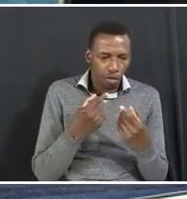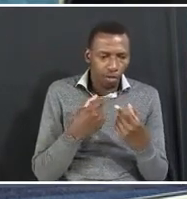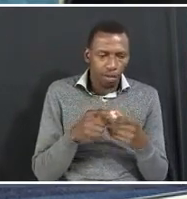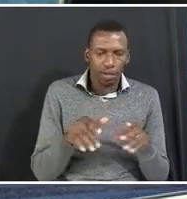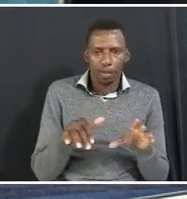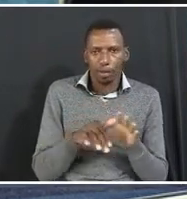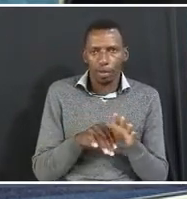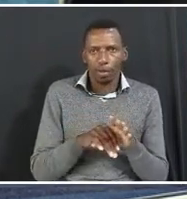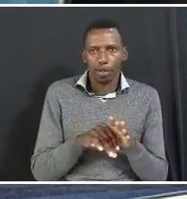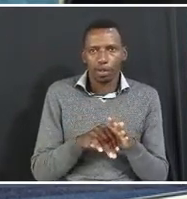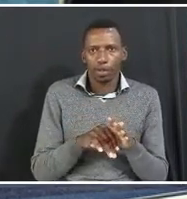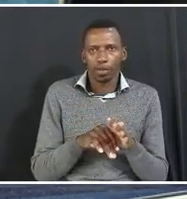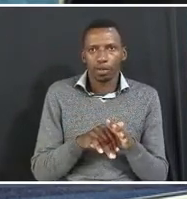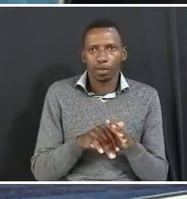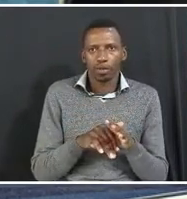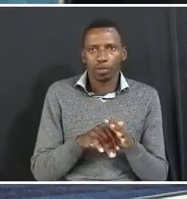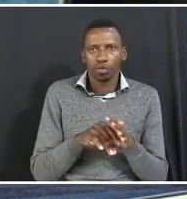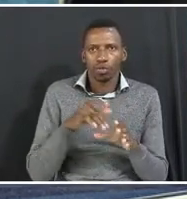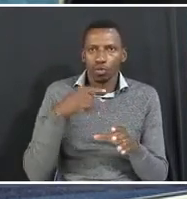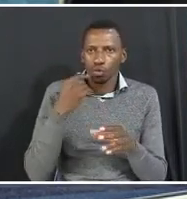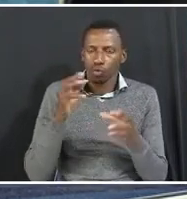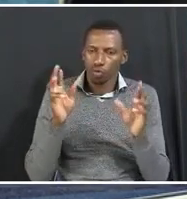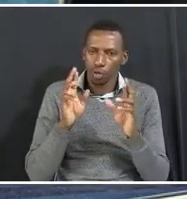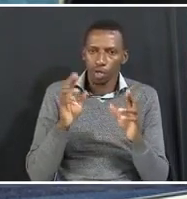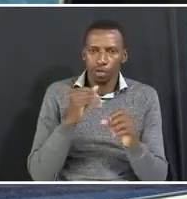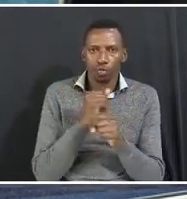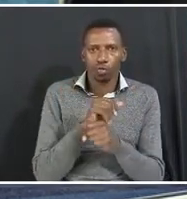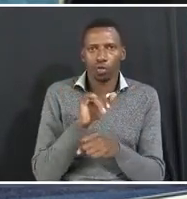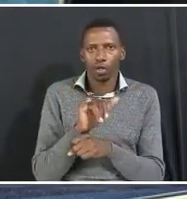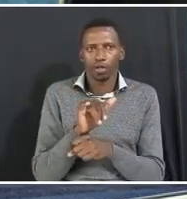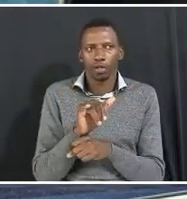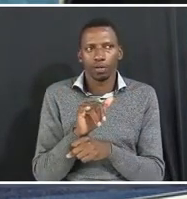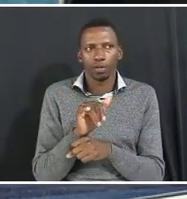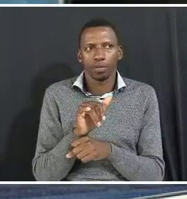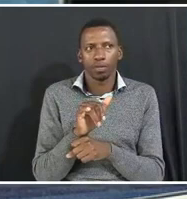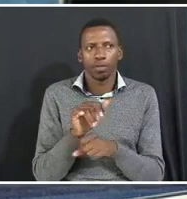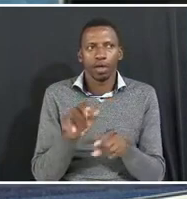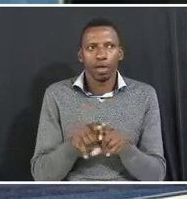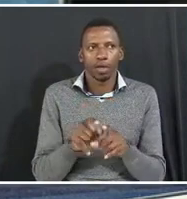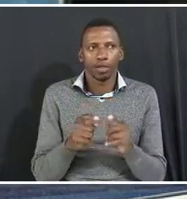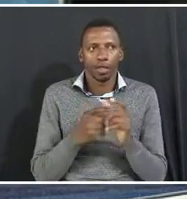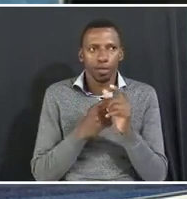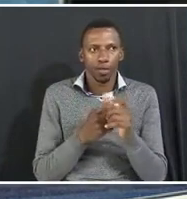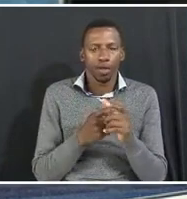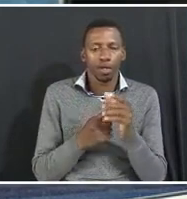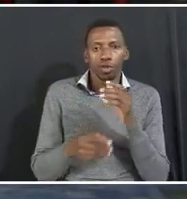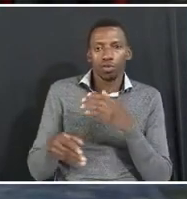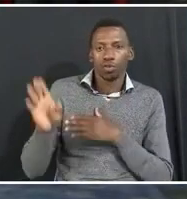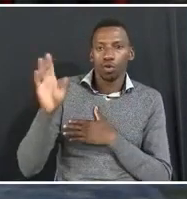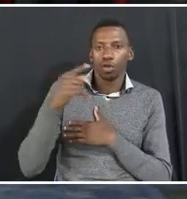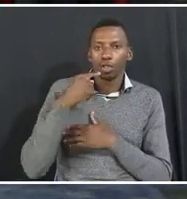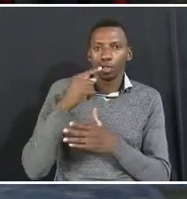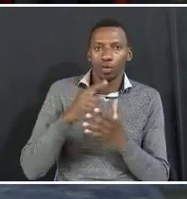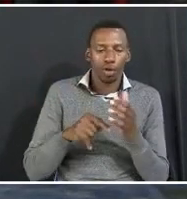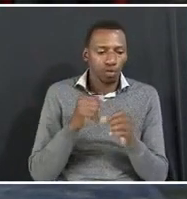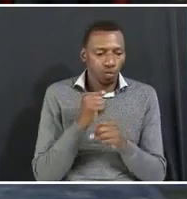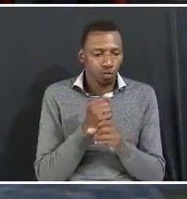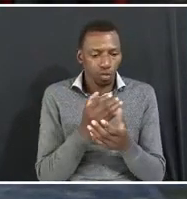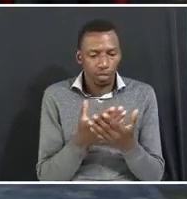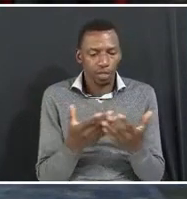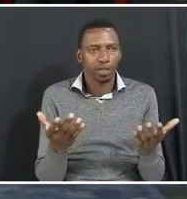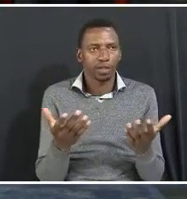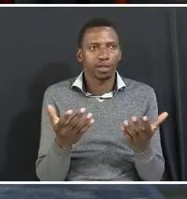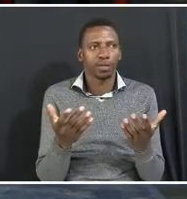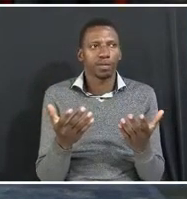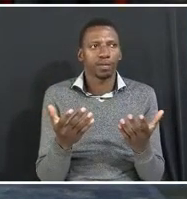the members that are willing to do that which has a reward. If you read Isaiah 58, God says, if you do these things, if you clothe the naked, the true